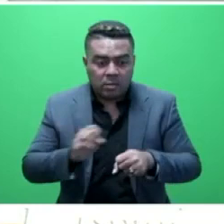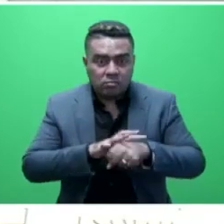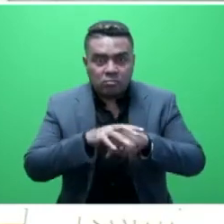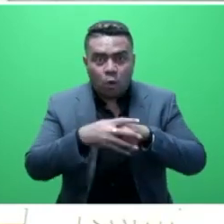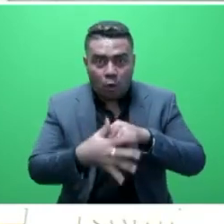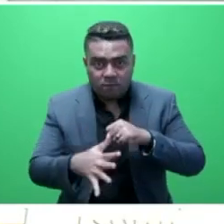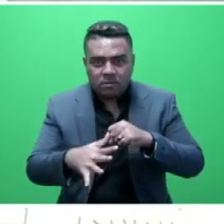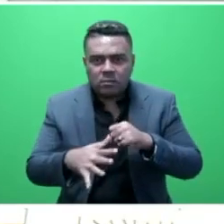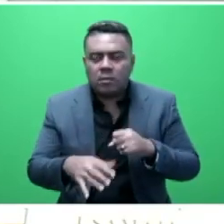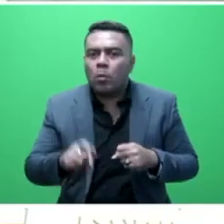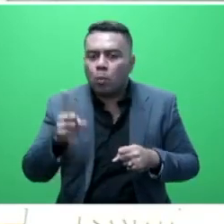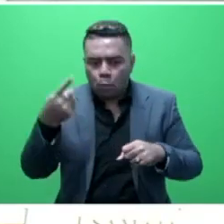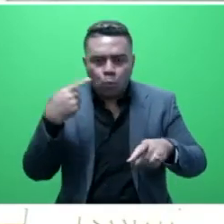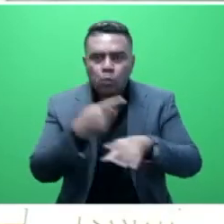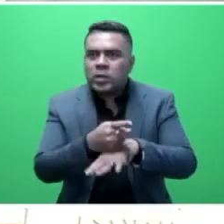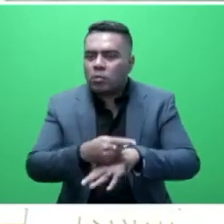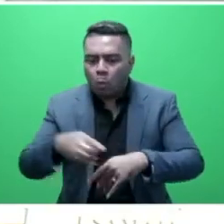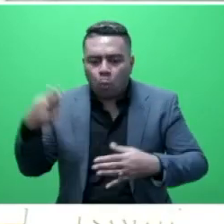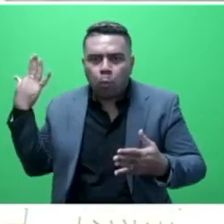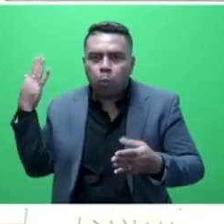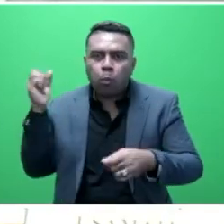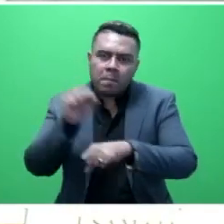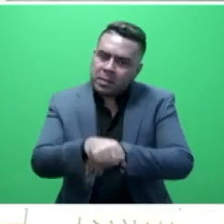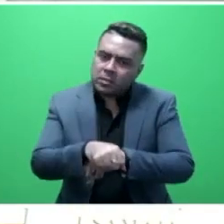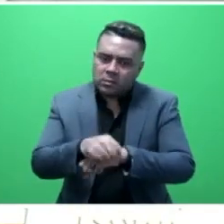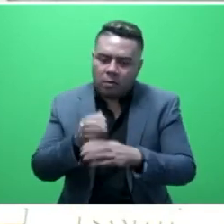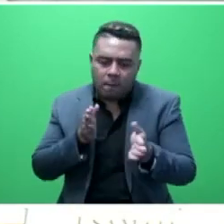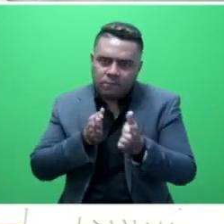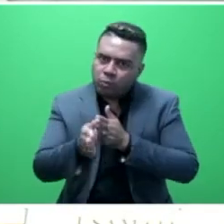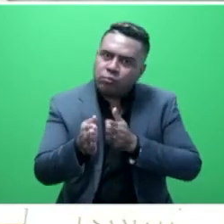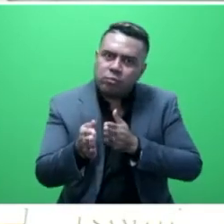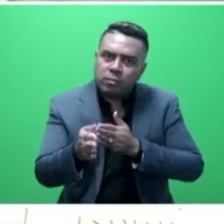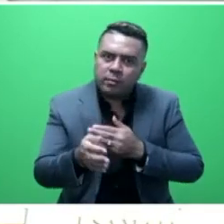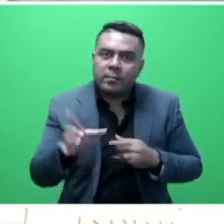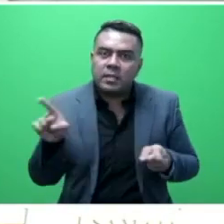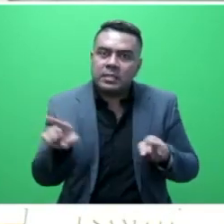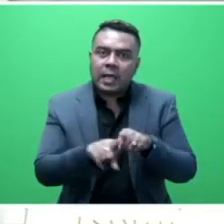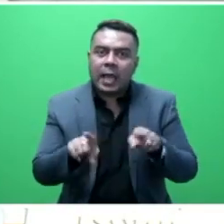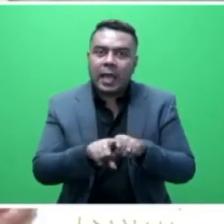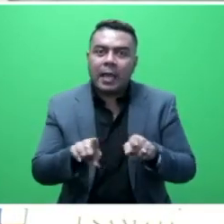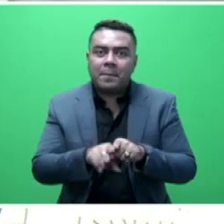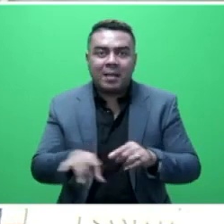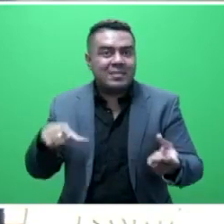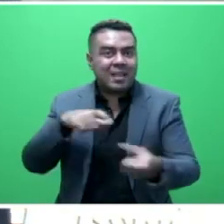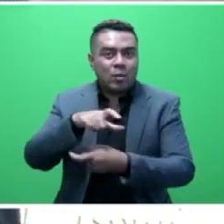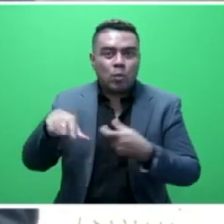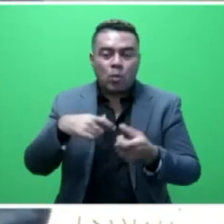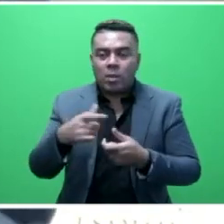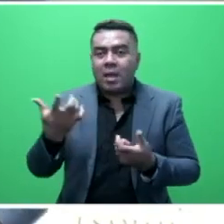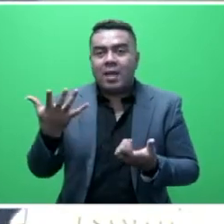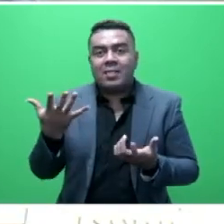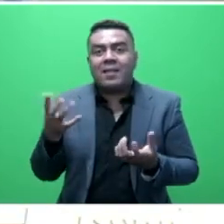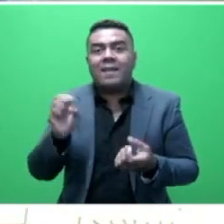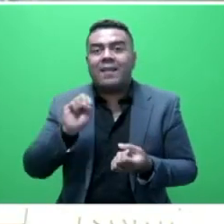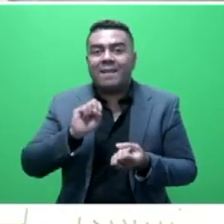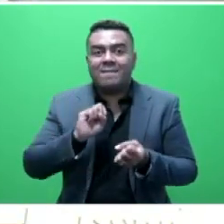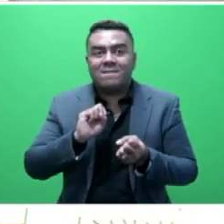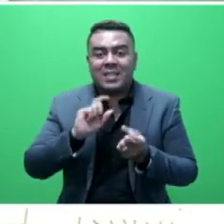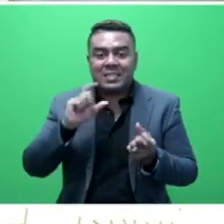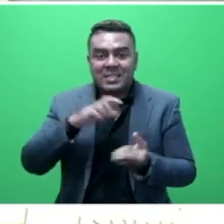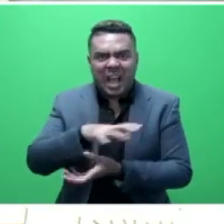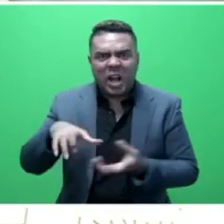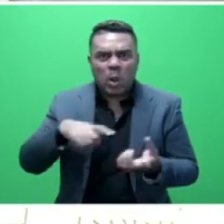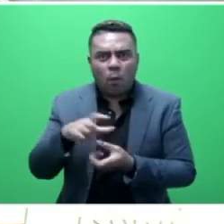in a matter of weeks. And even record-shattering cyclones like Category 5 TC Winston,